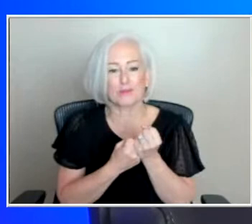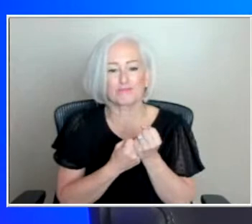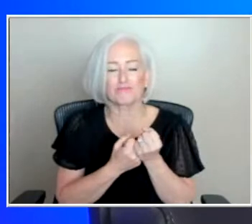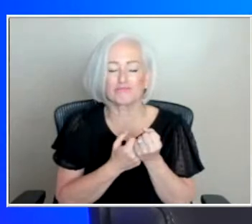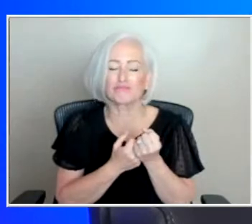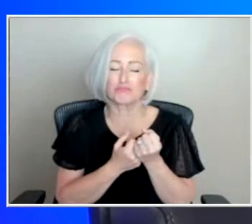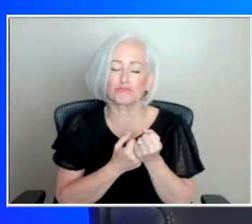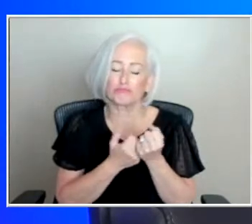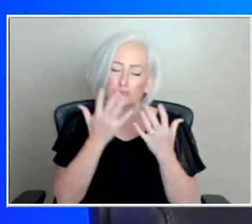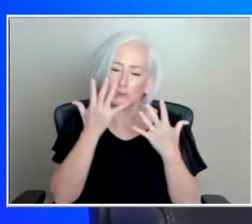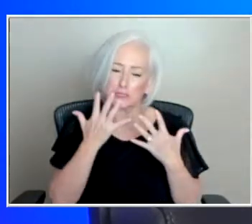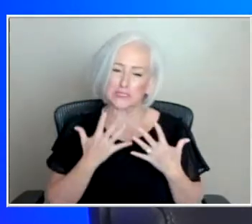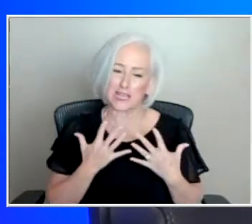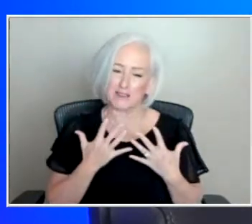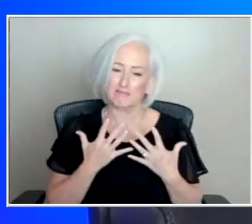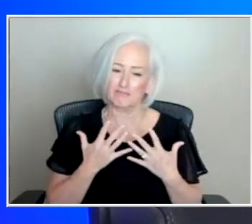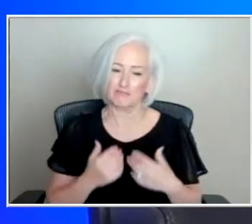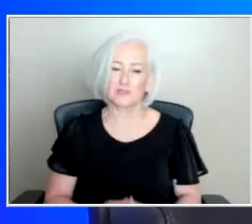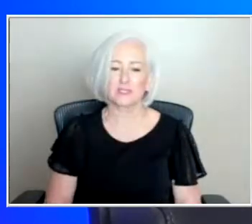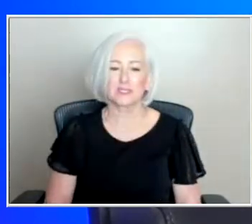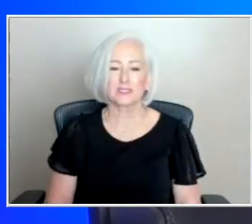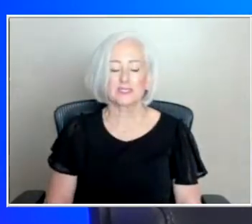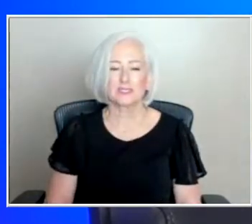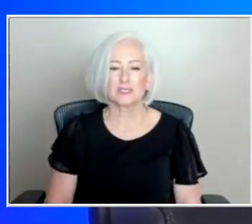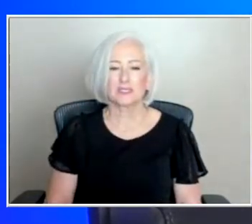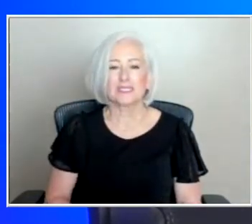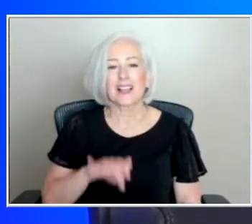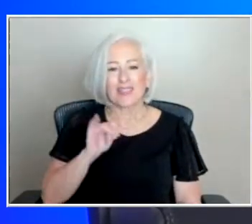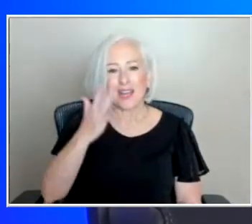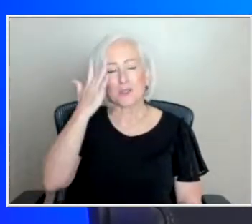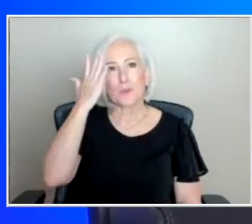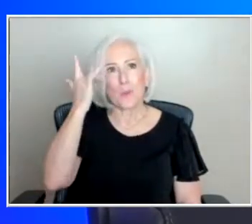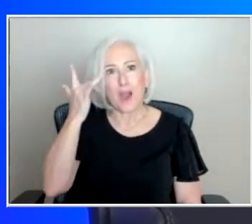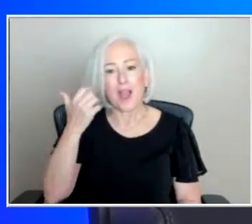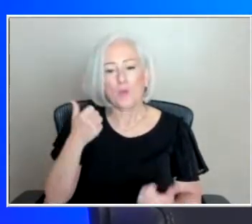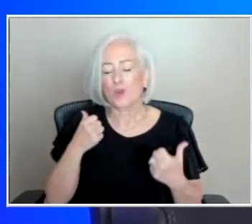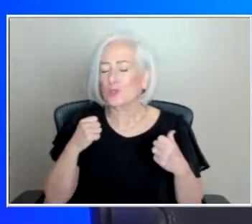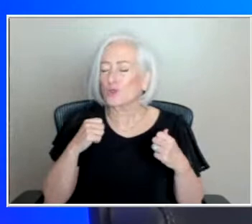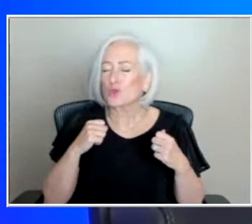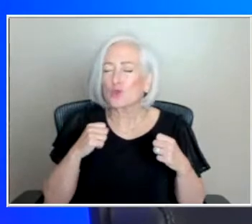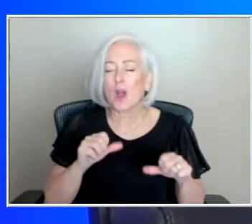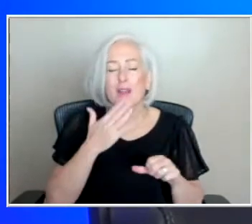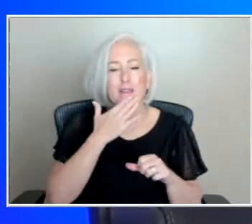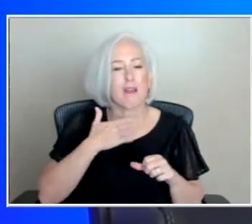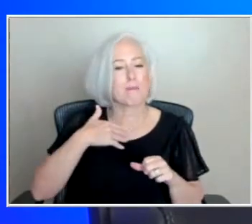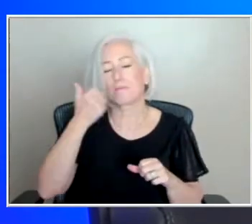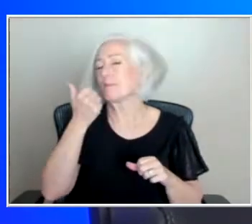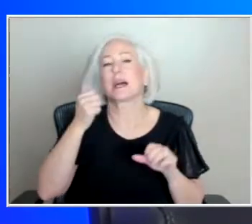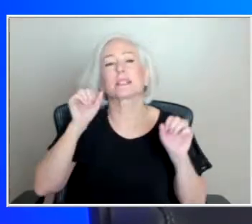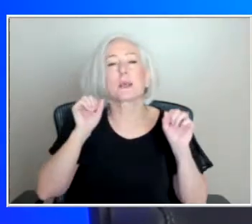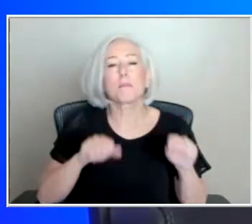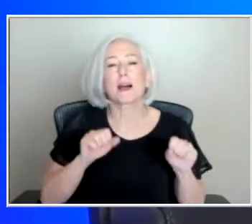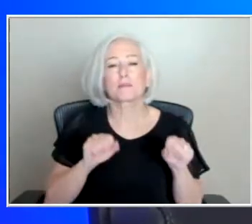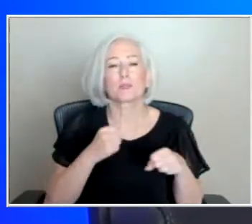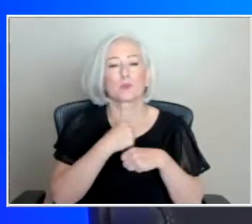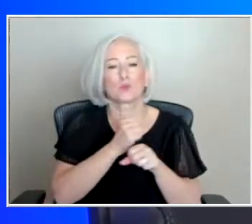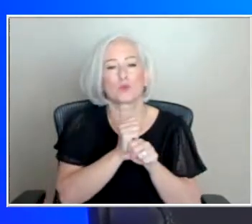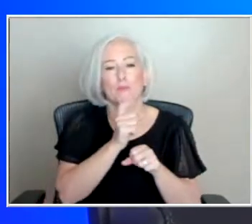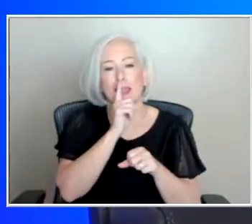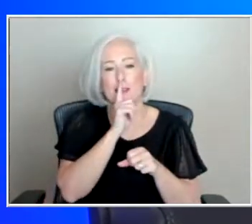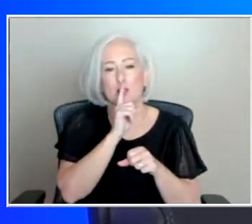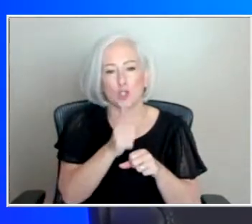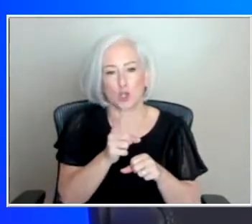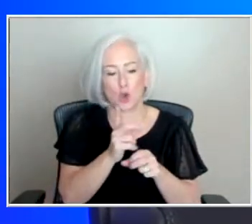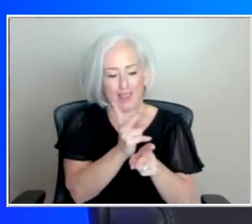But that's why we're trying our very best to try to make sure that the care